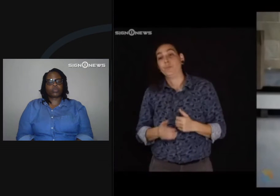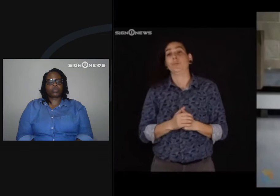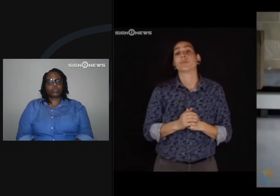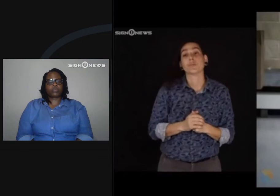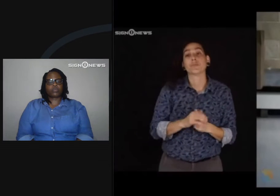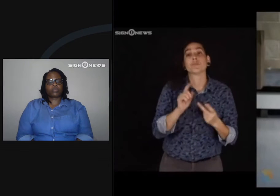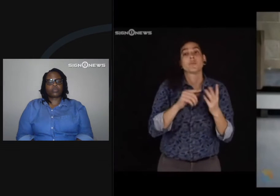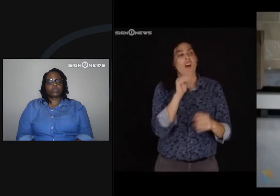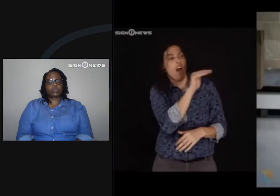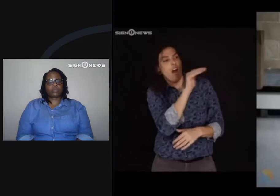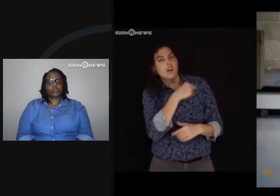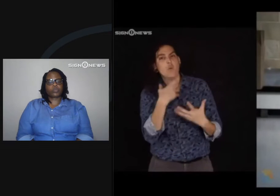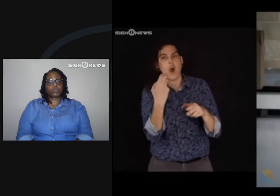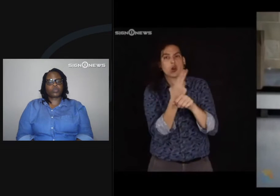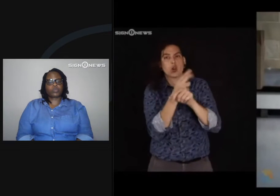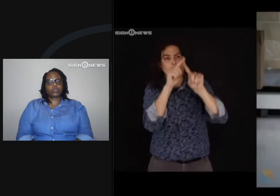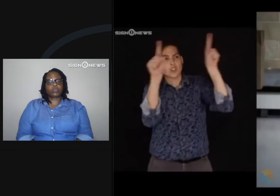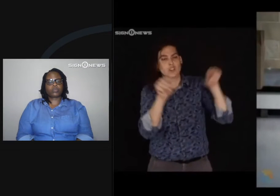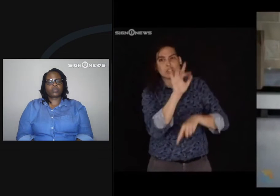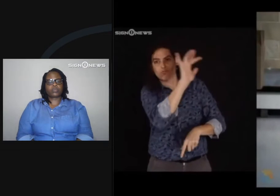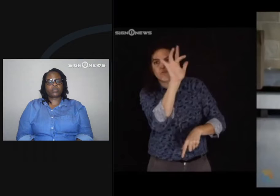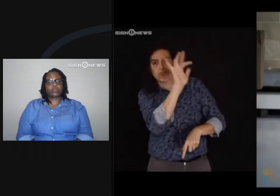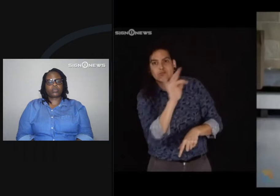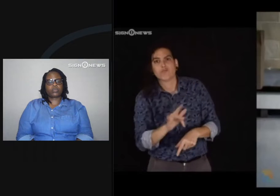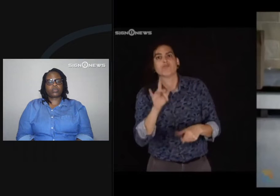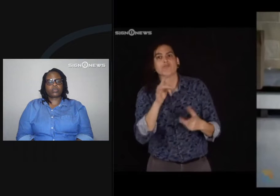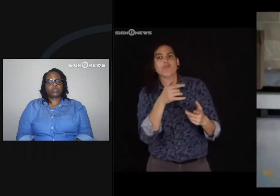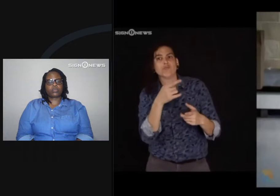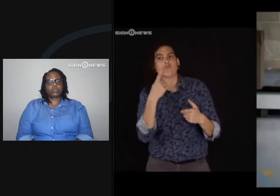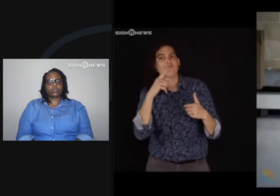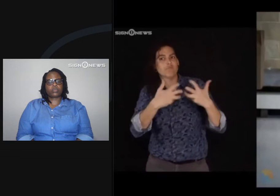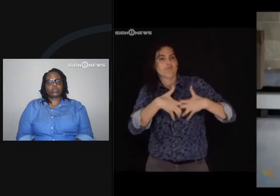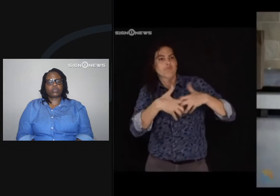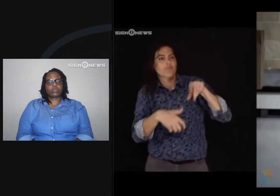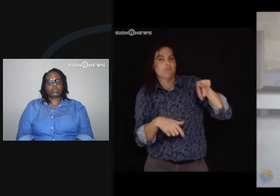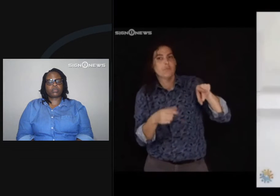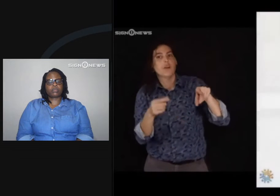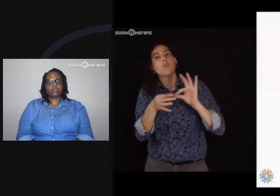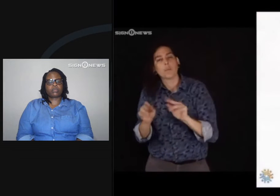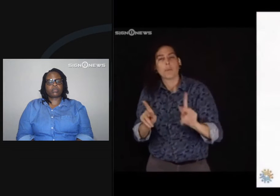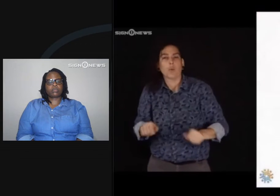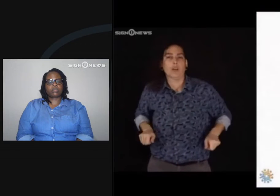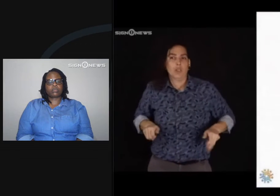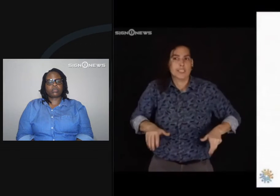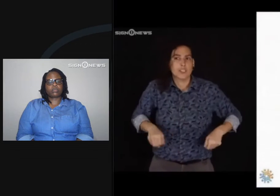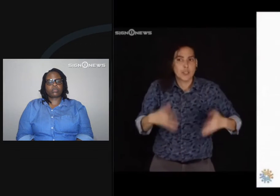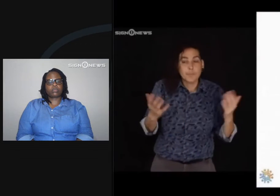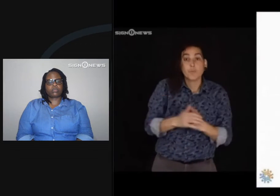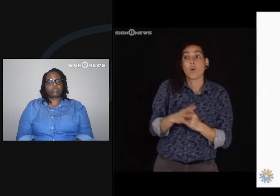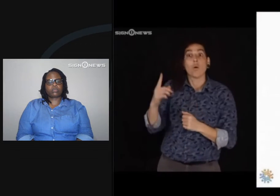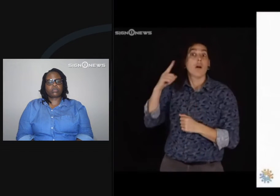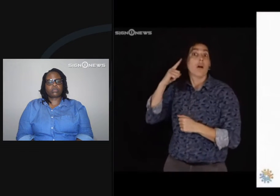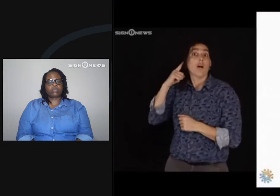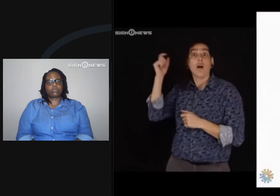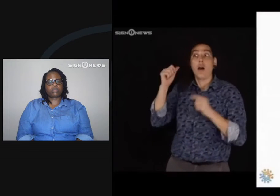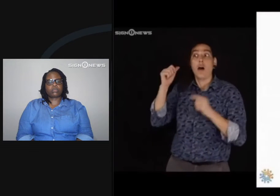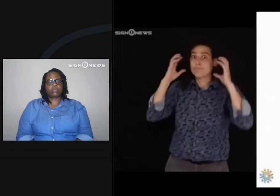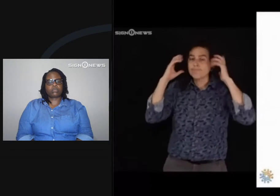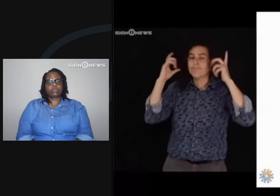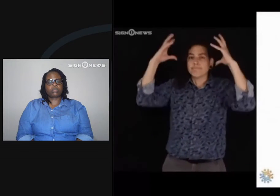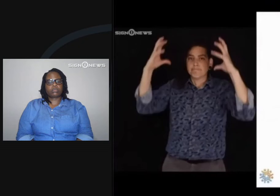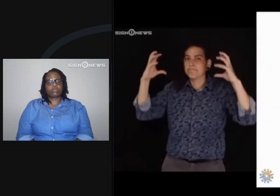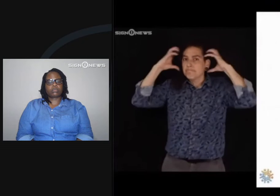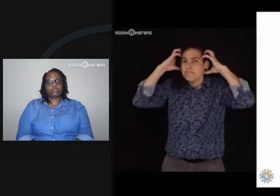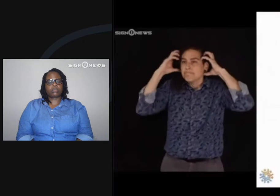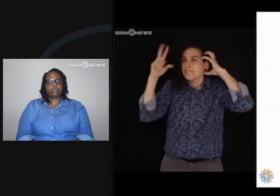to use a touchscreen voting machine from your wheelchair or a chair. Use an audio ballot with headphones and a